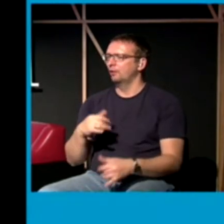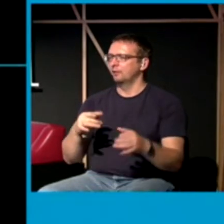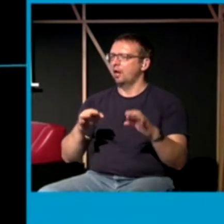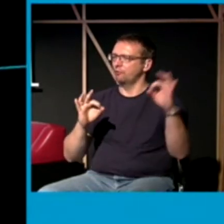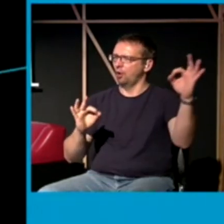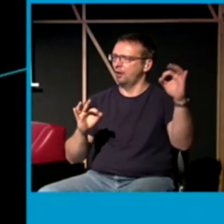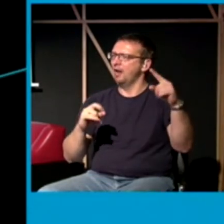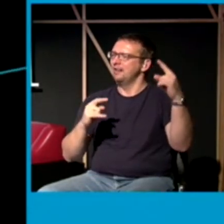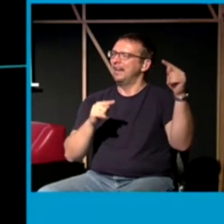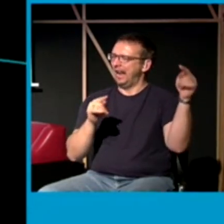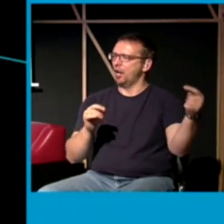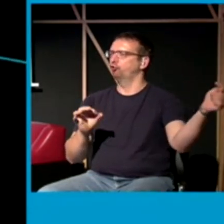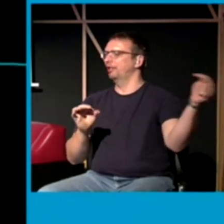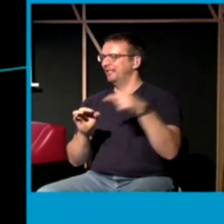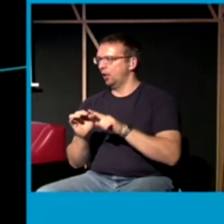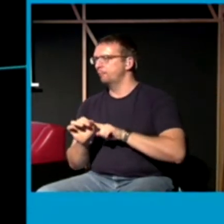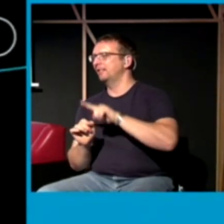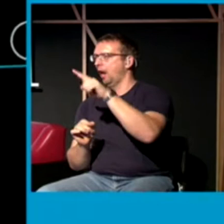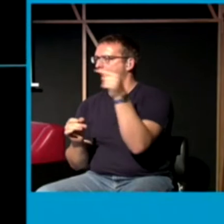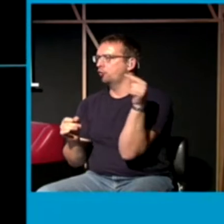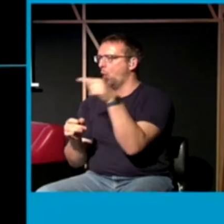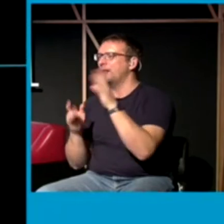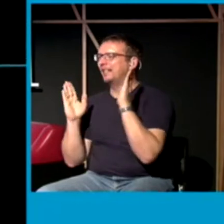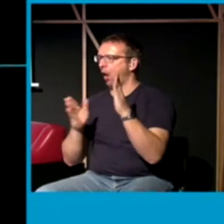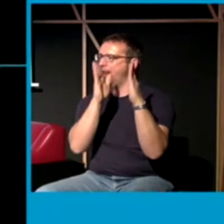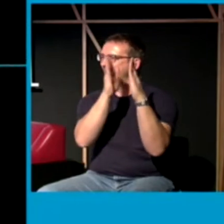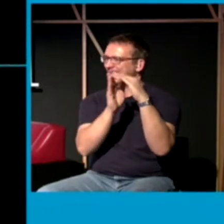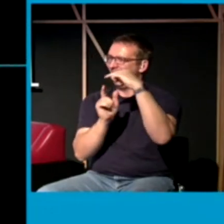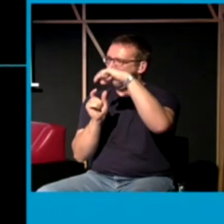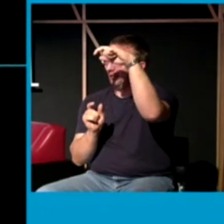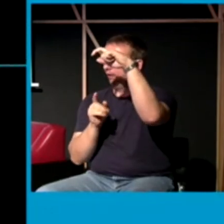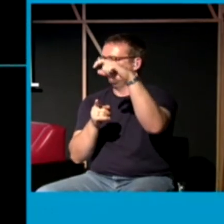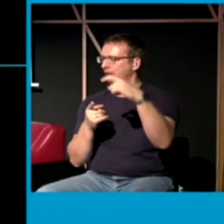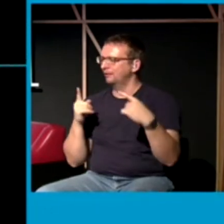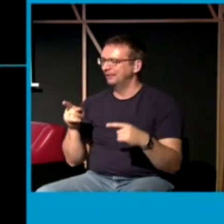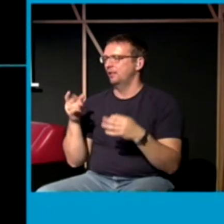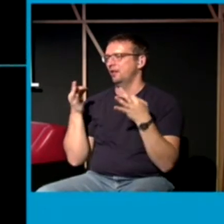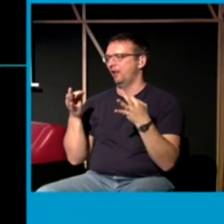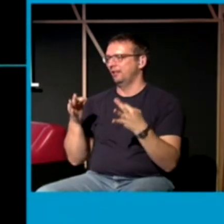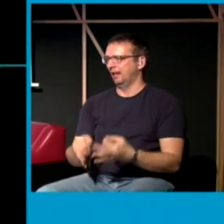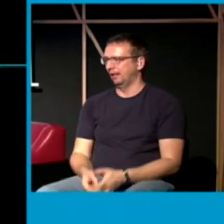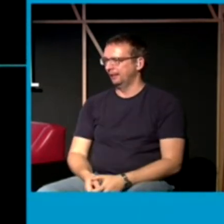That's quality from Fernando Llorente and Son Heung-min especially.